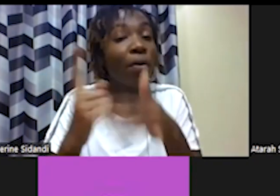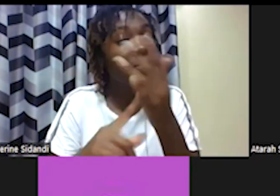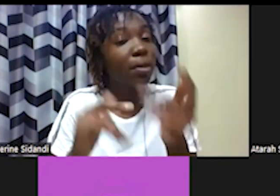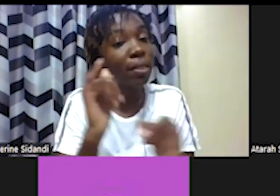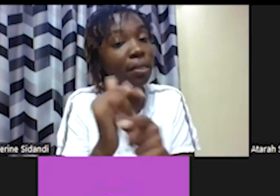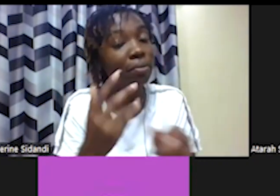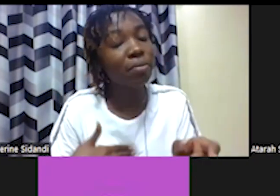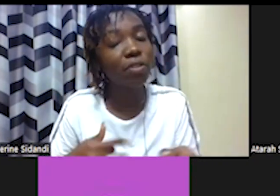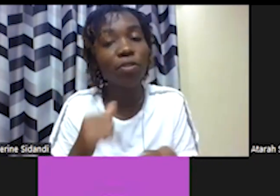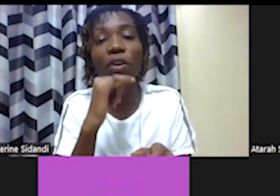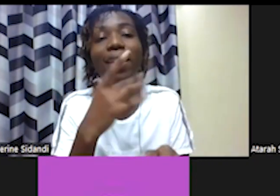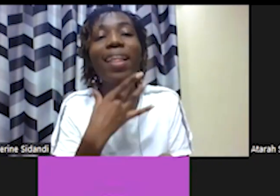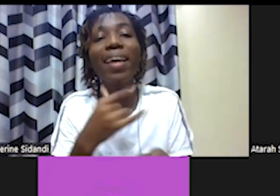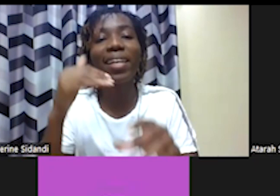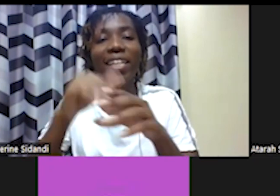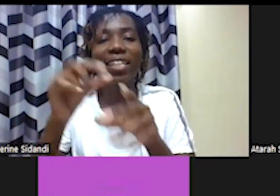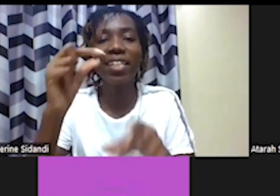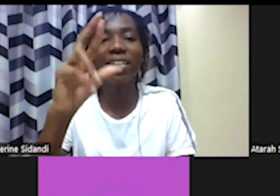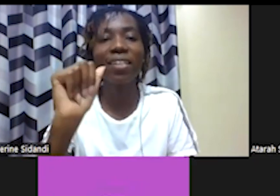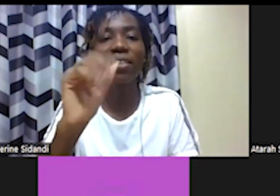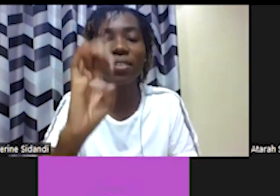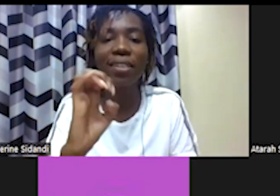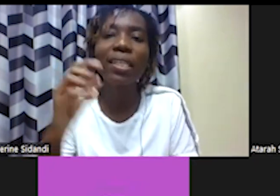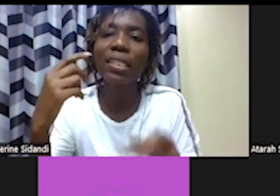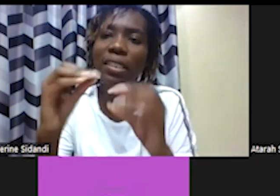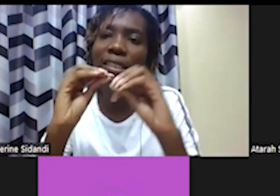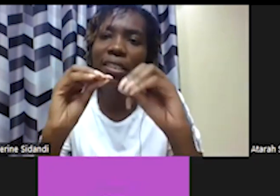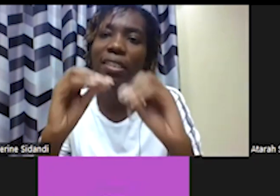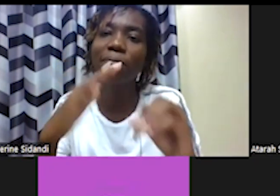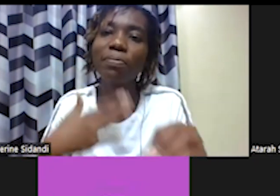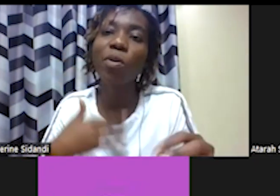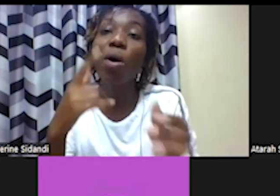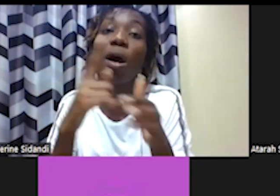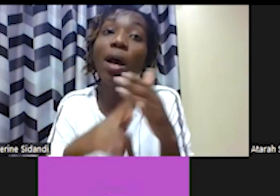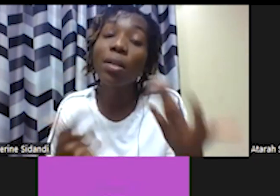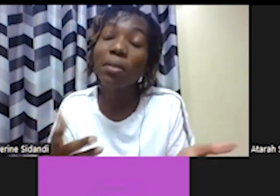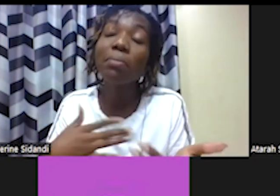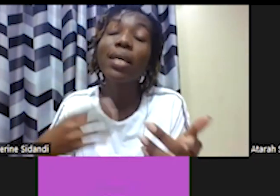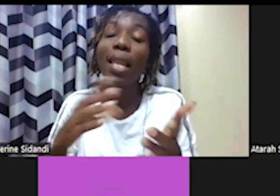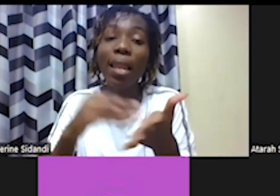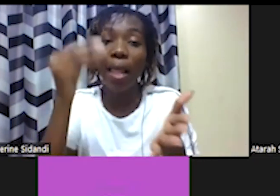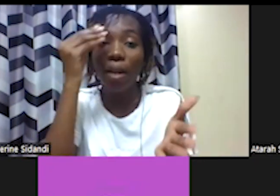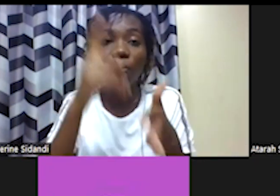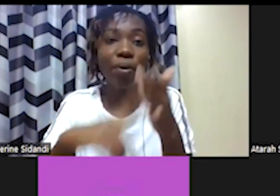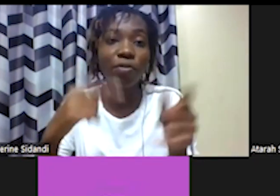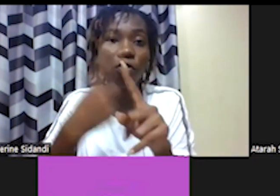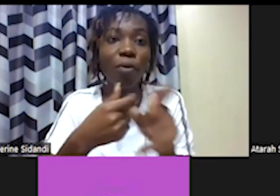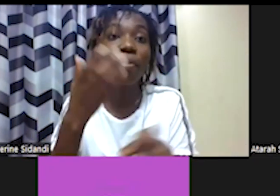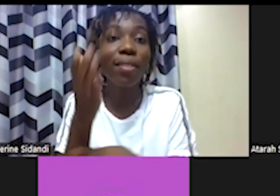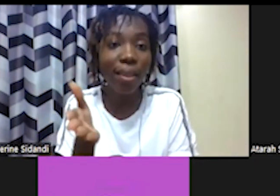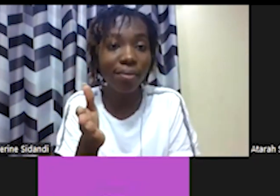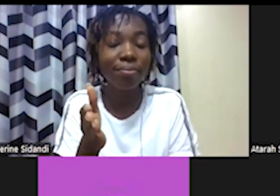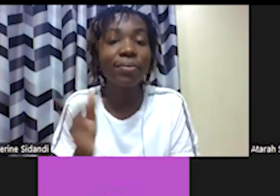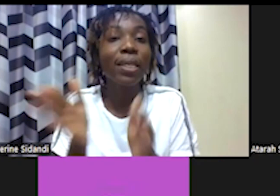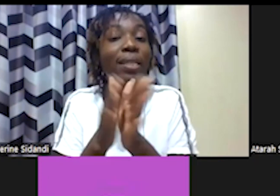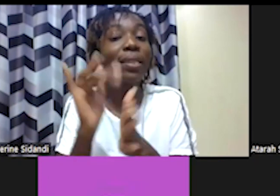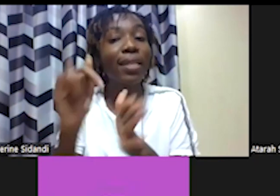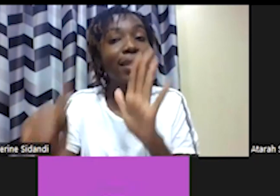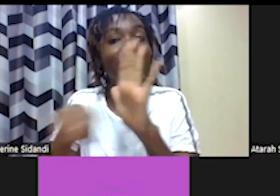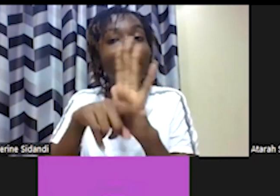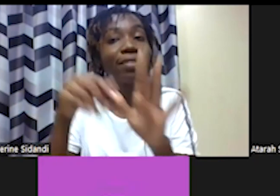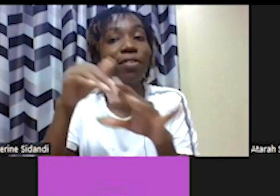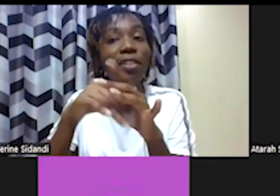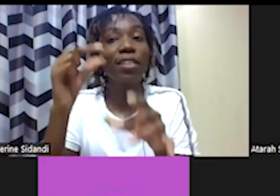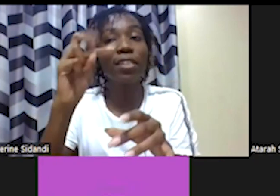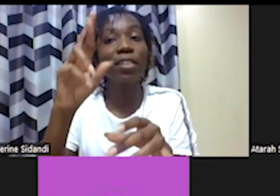in Grace? What is it teaching me? What can I learn from that? And know that those are the negatives in Grace, and you try